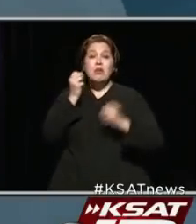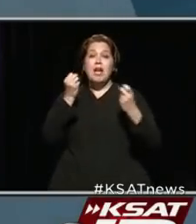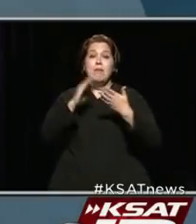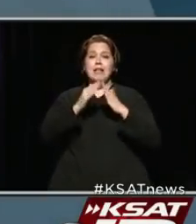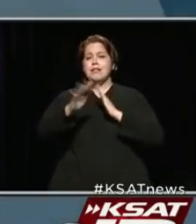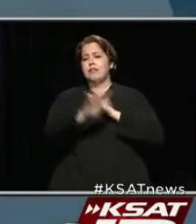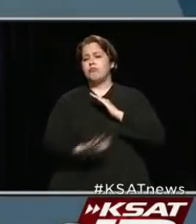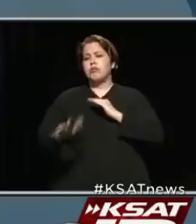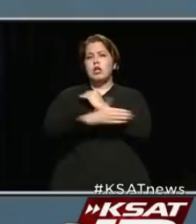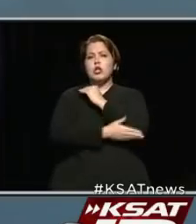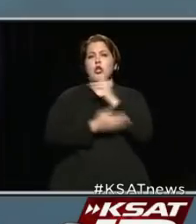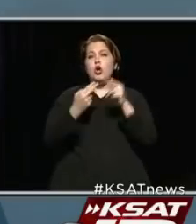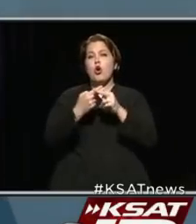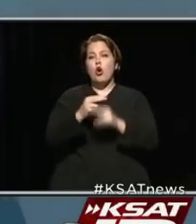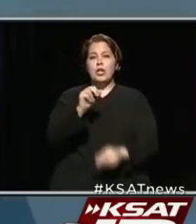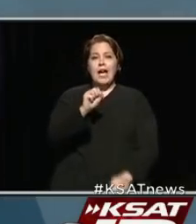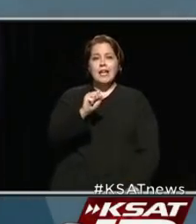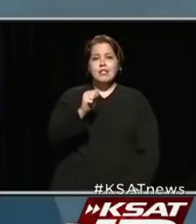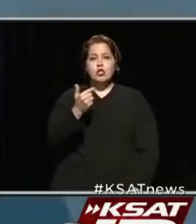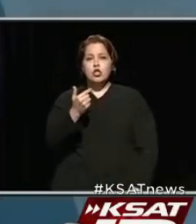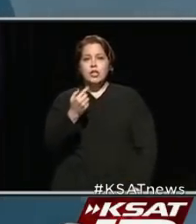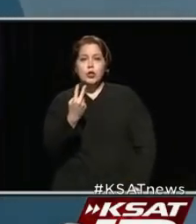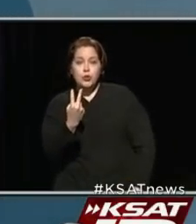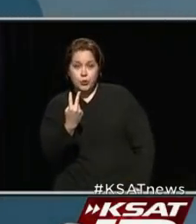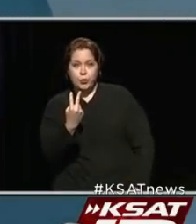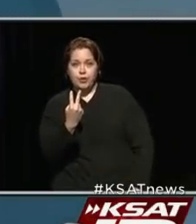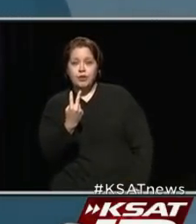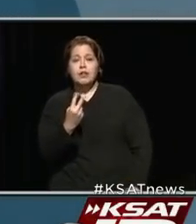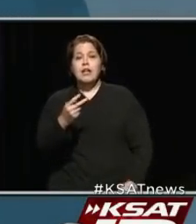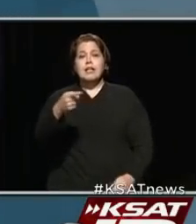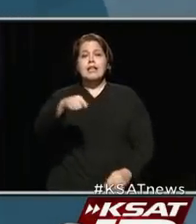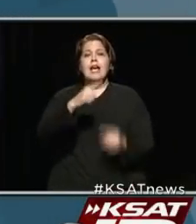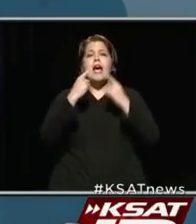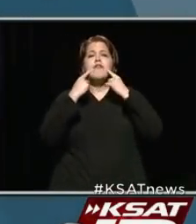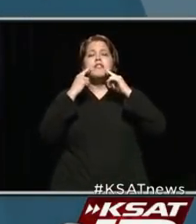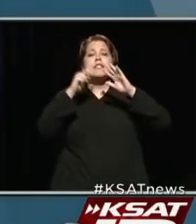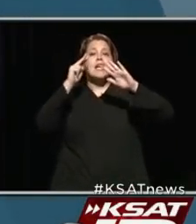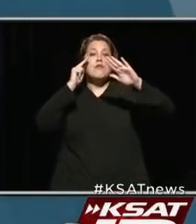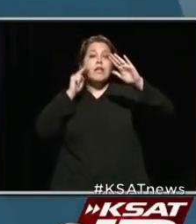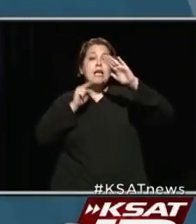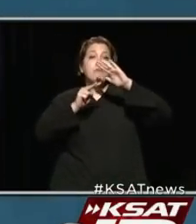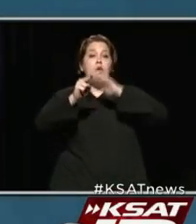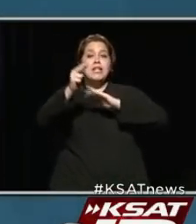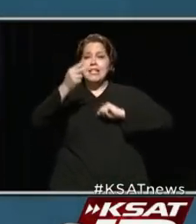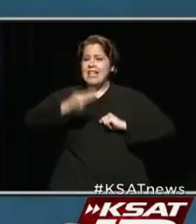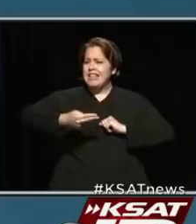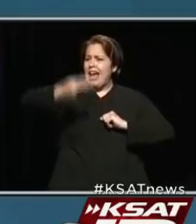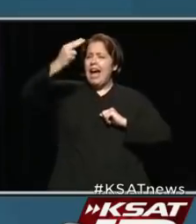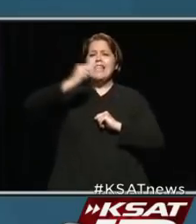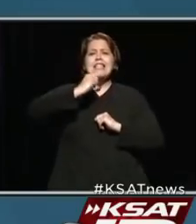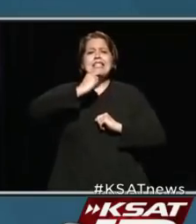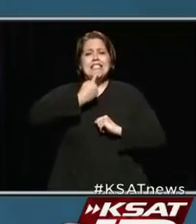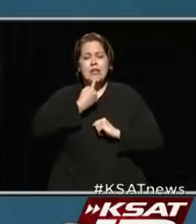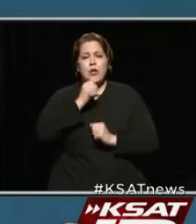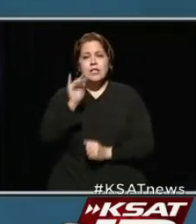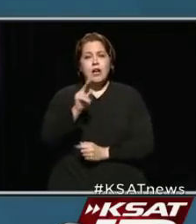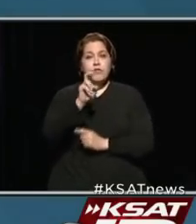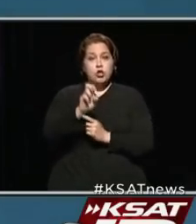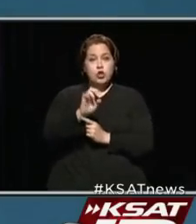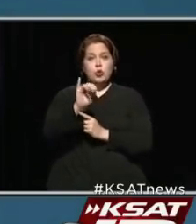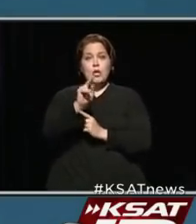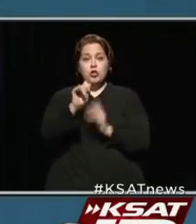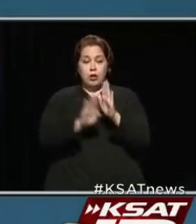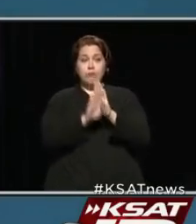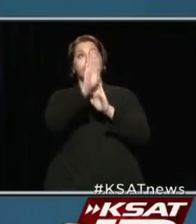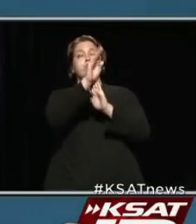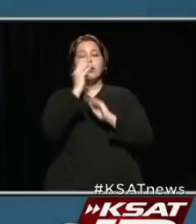across the country. It's called SG2. They have successfully predicted the height, the severity of the June and July spike that we